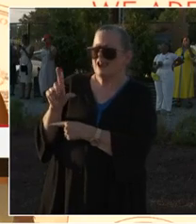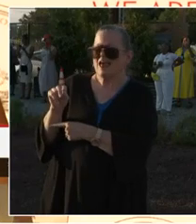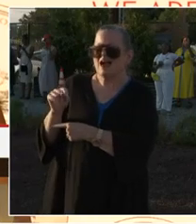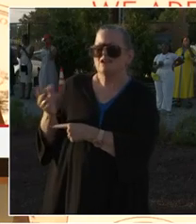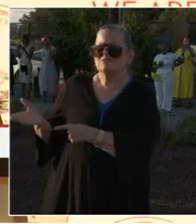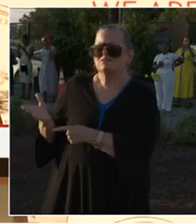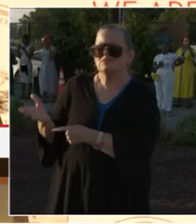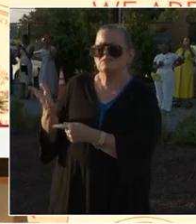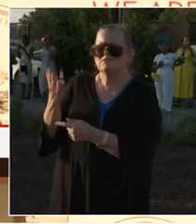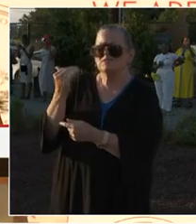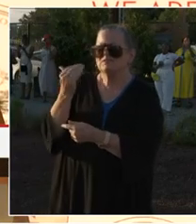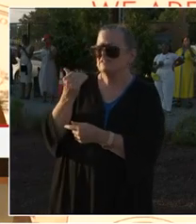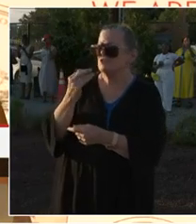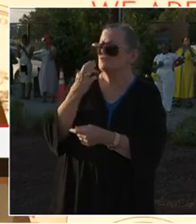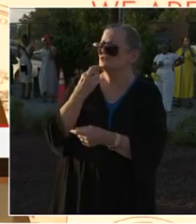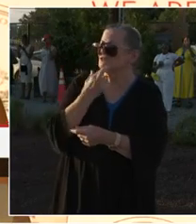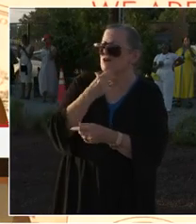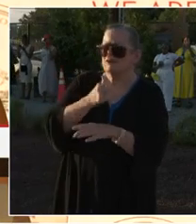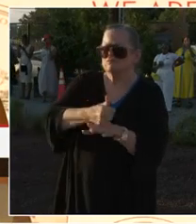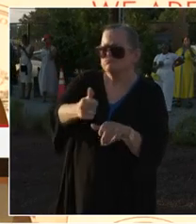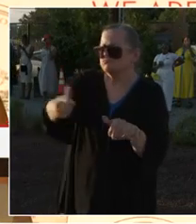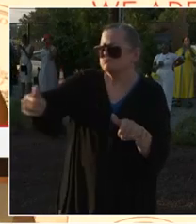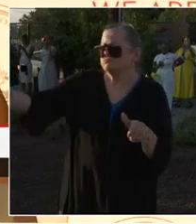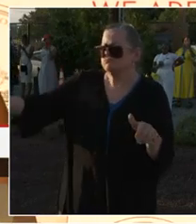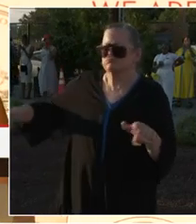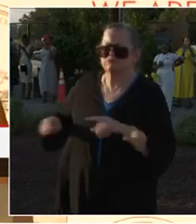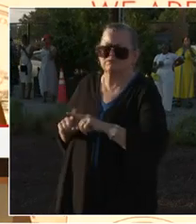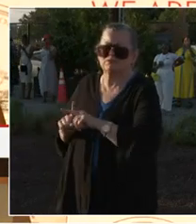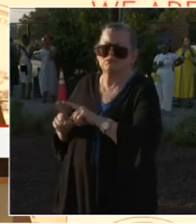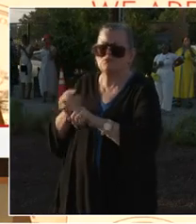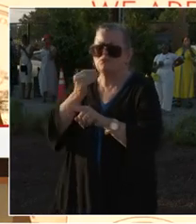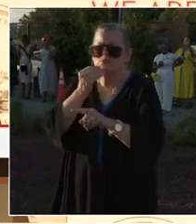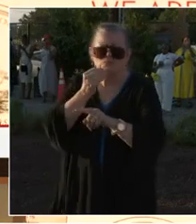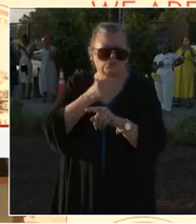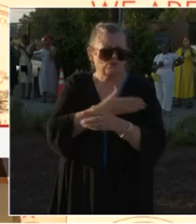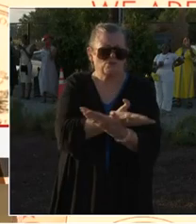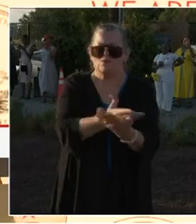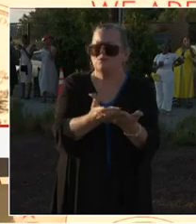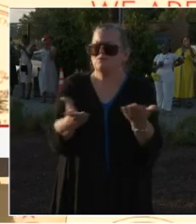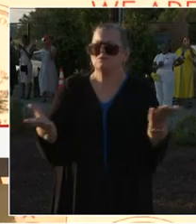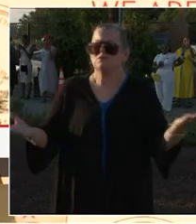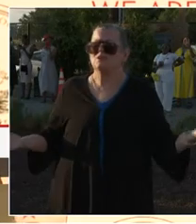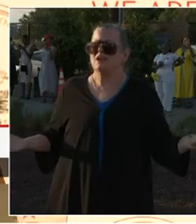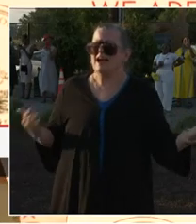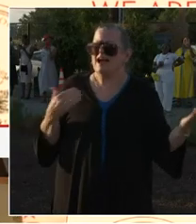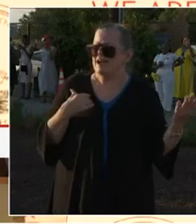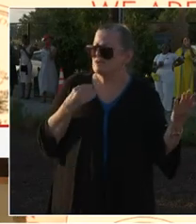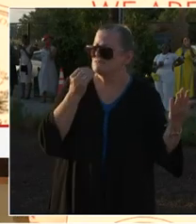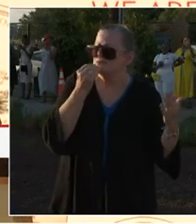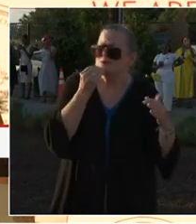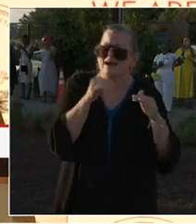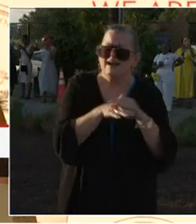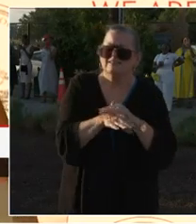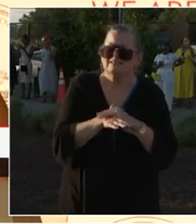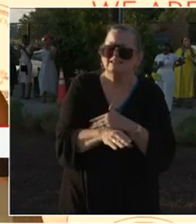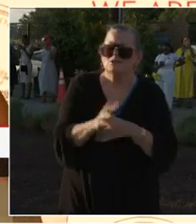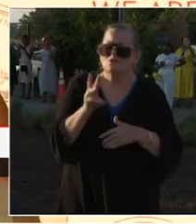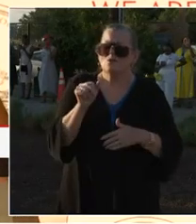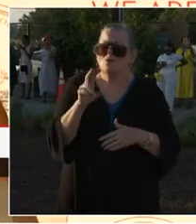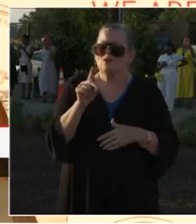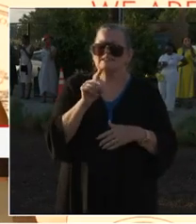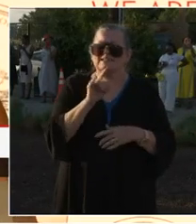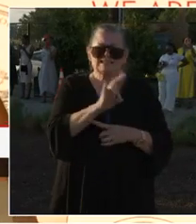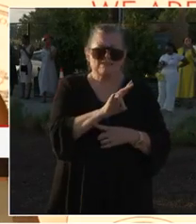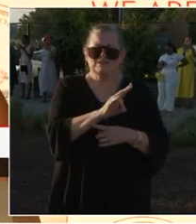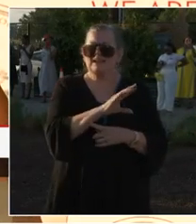and food-related venues because we have a food access fund in Ward 7 and Ward